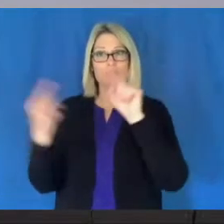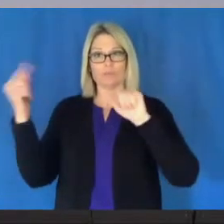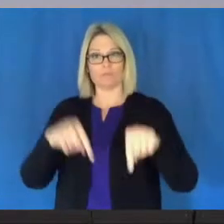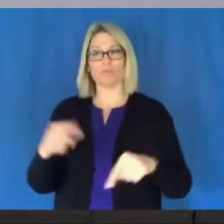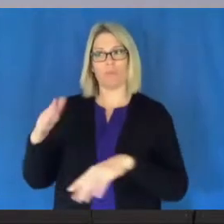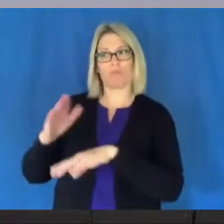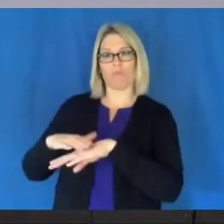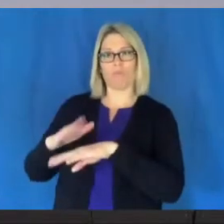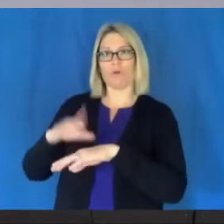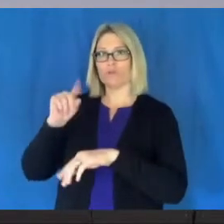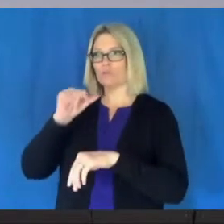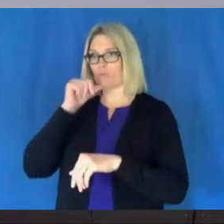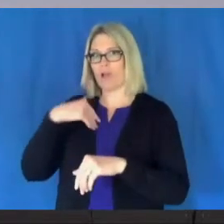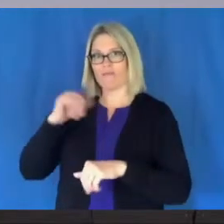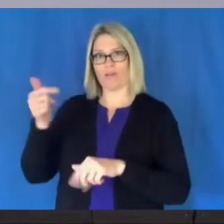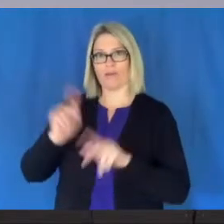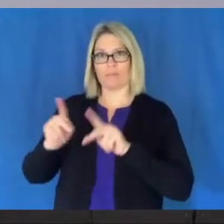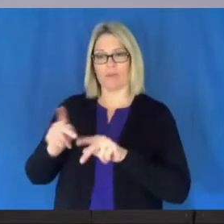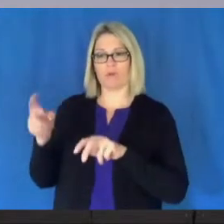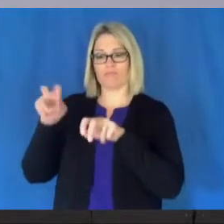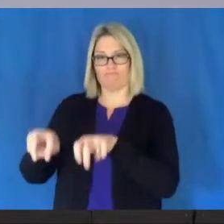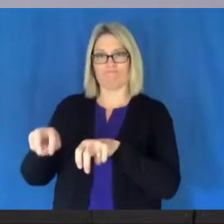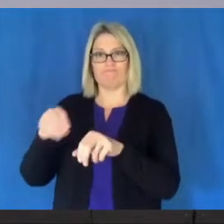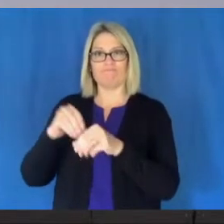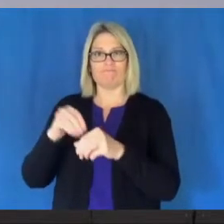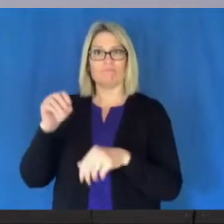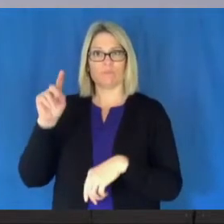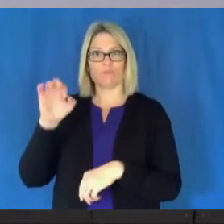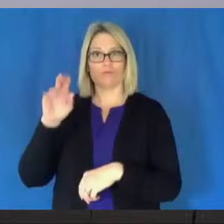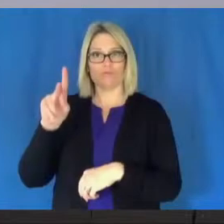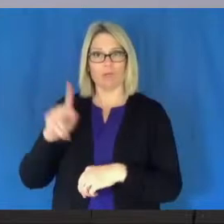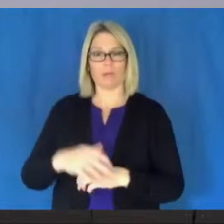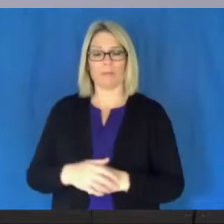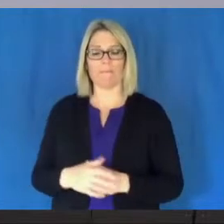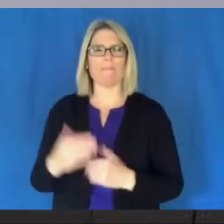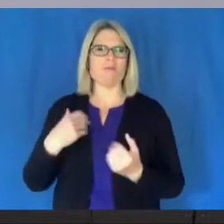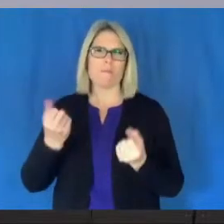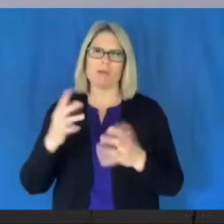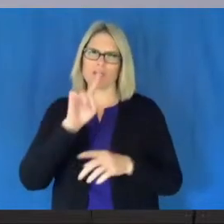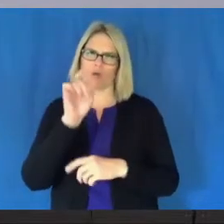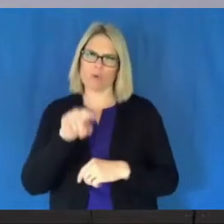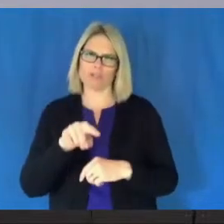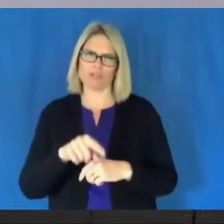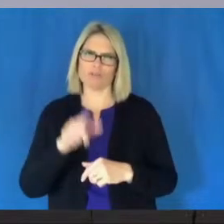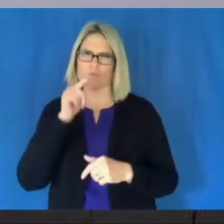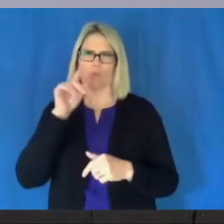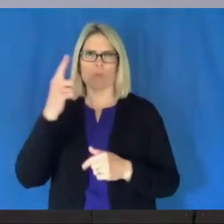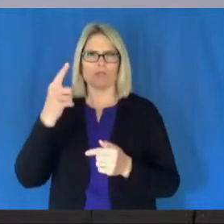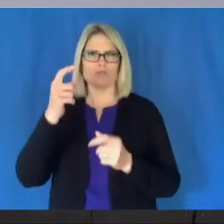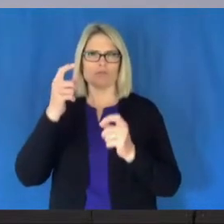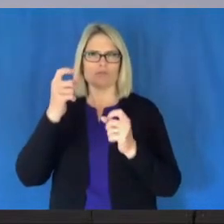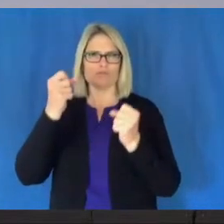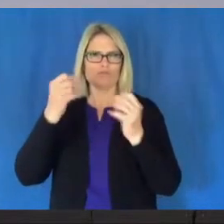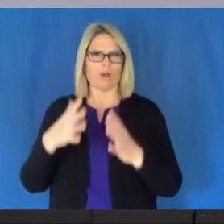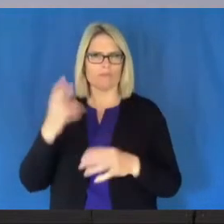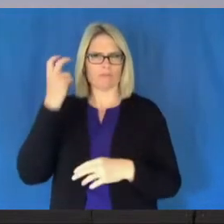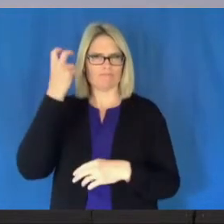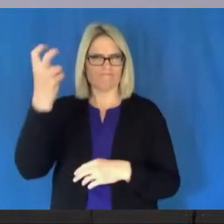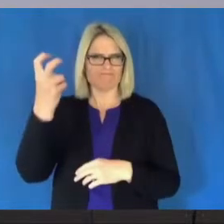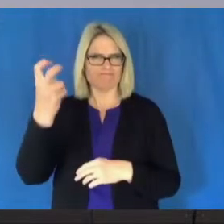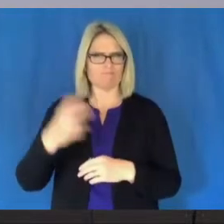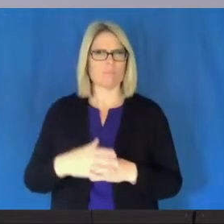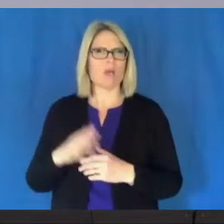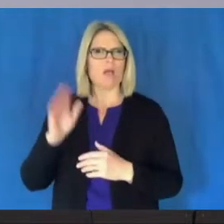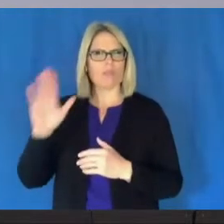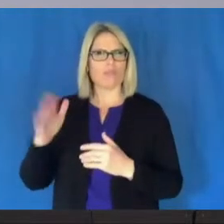So I have wondered, have several questions on this. Just wondering what the process